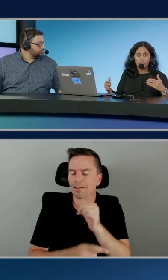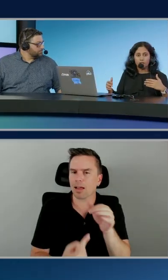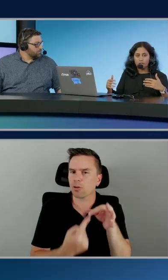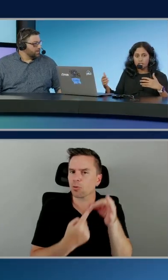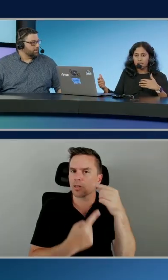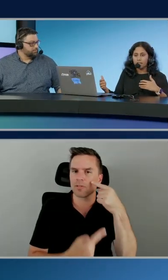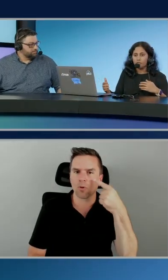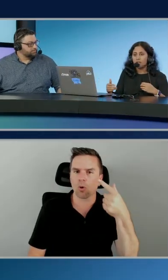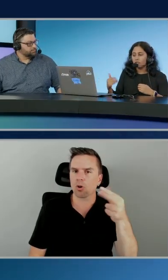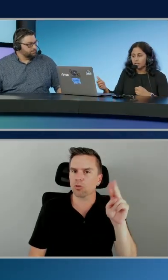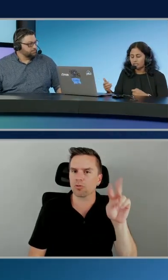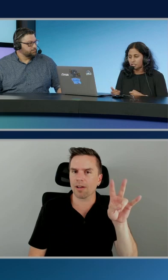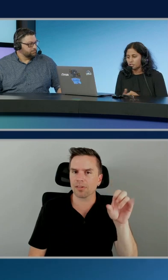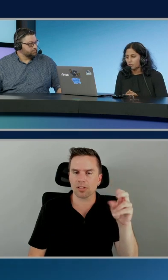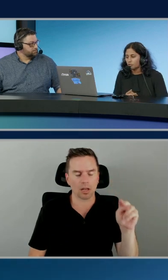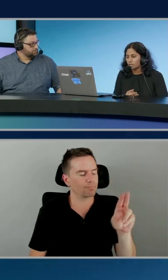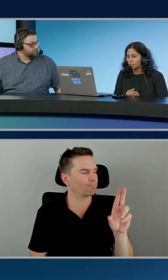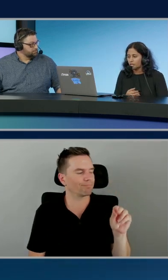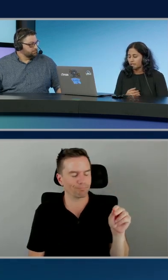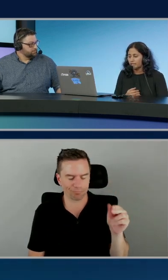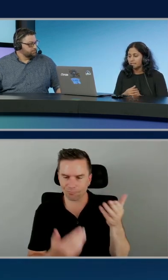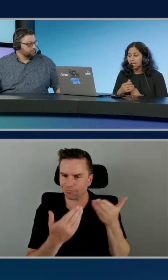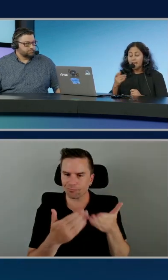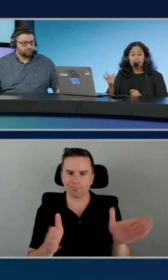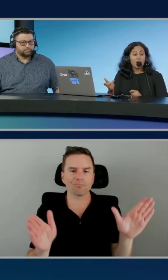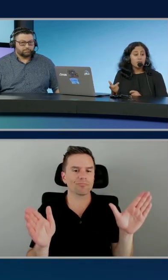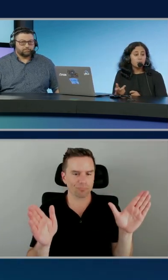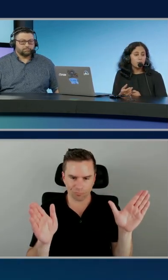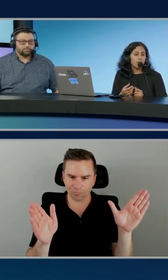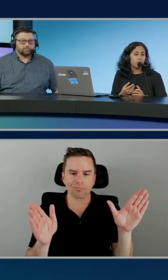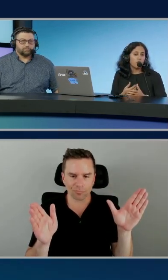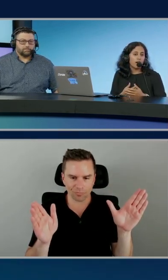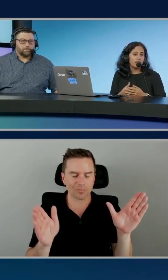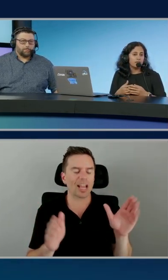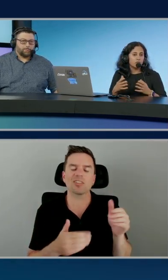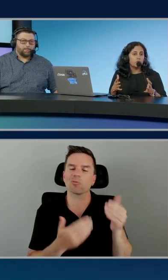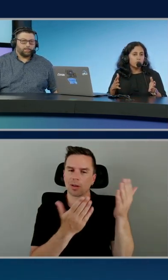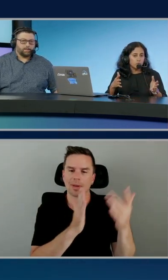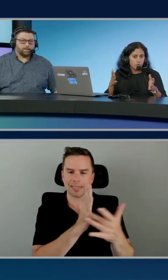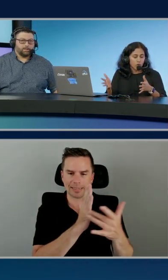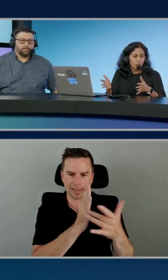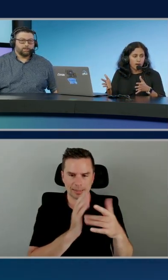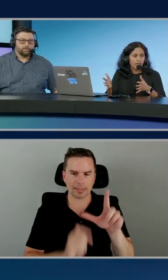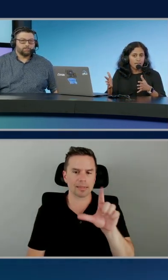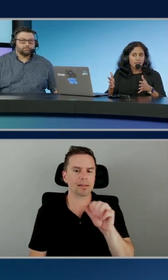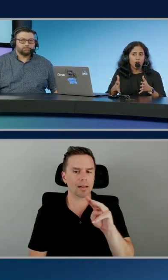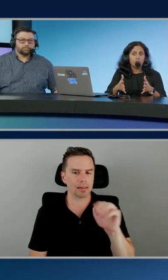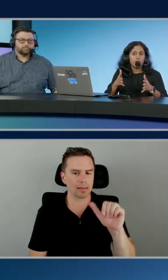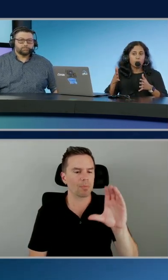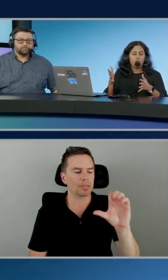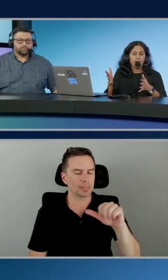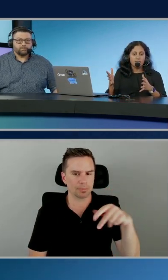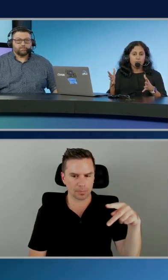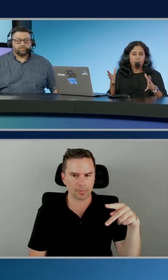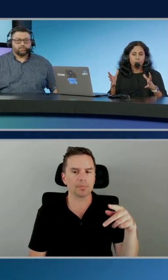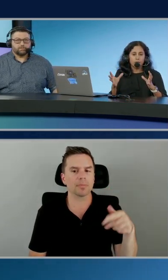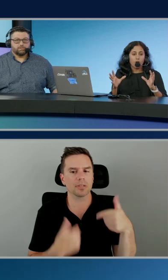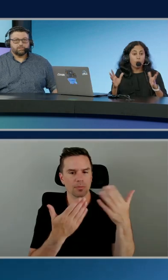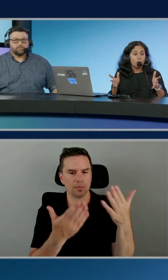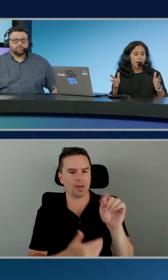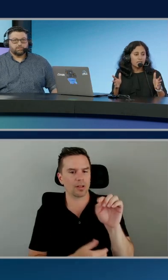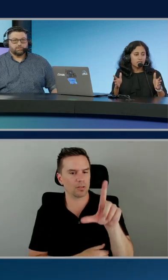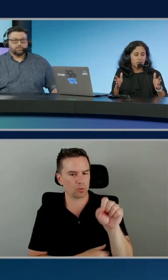ML field or Gen AI field. Quantization is one of the recommended techniques. And Llama CPP provides tool to quantize, and also it provides